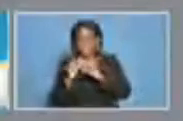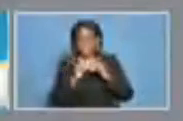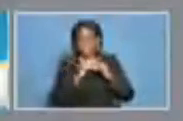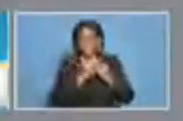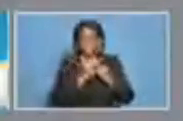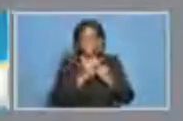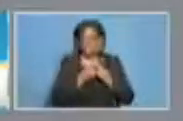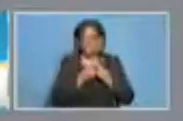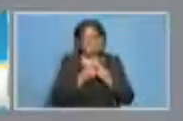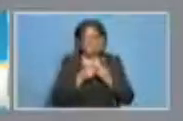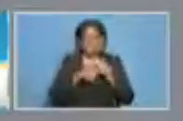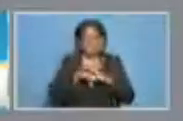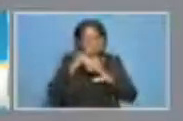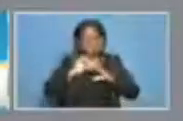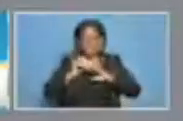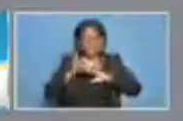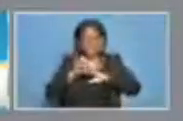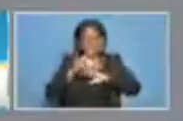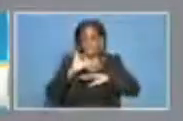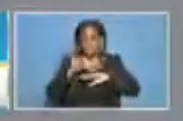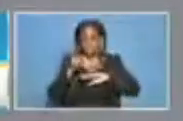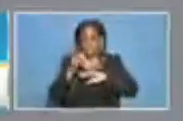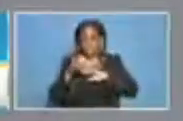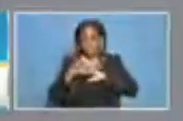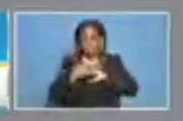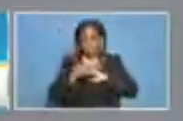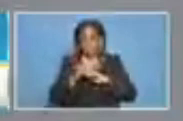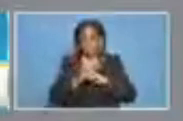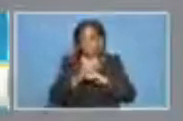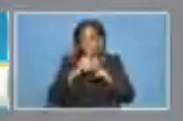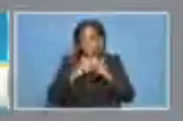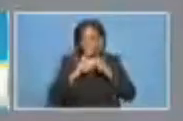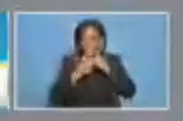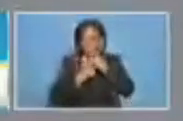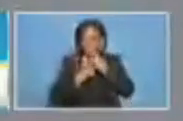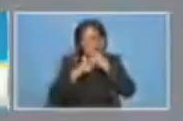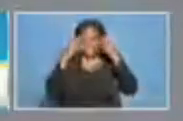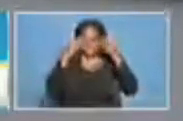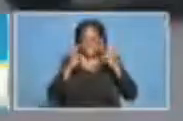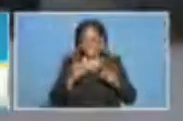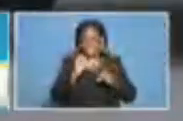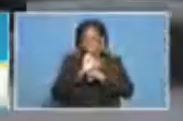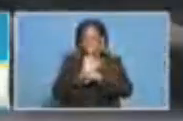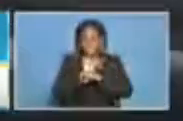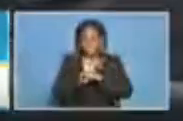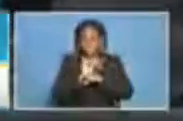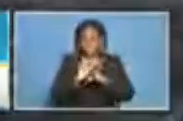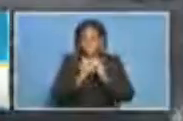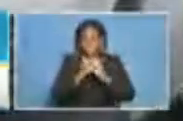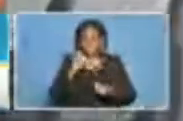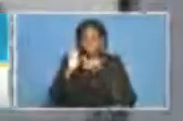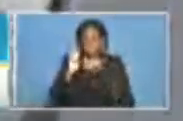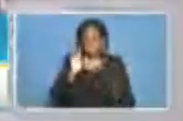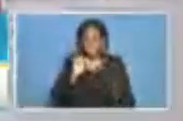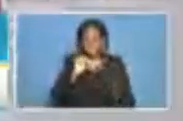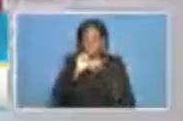Wealth Limited out of Jamaica, Luana Williams, on why, as a regional bank, it decided to partner with BSG. The